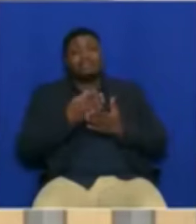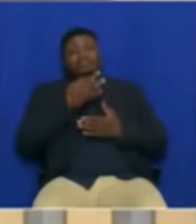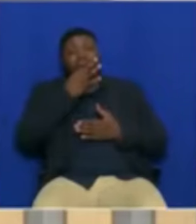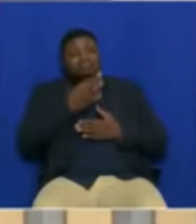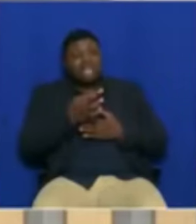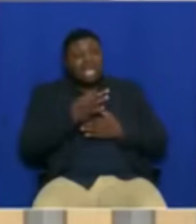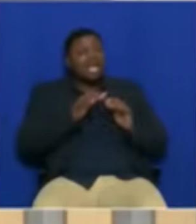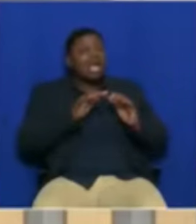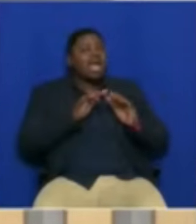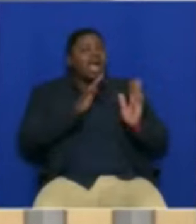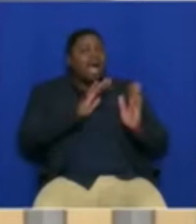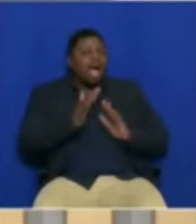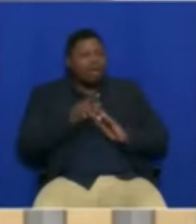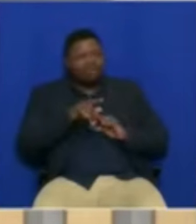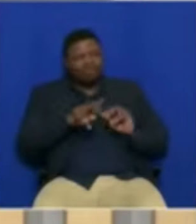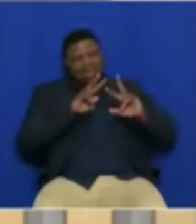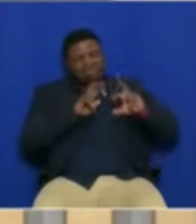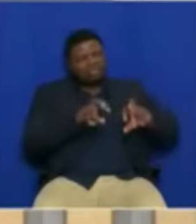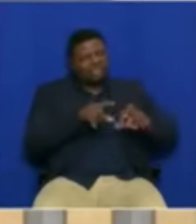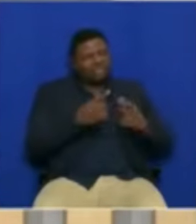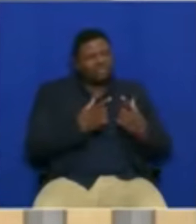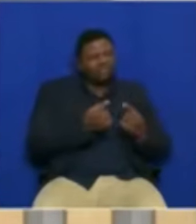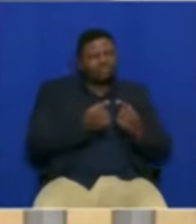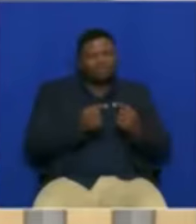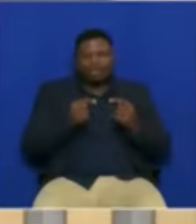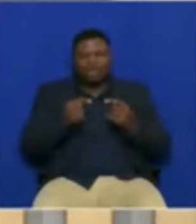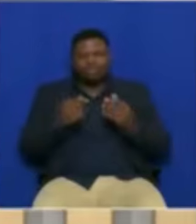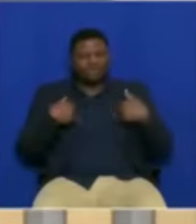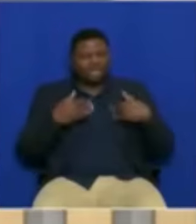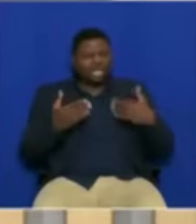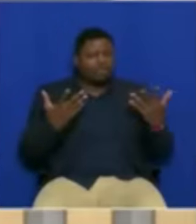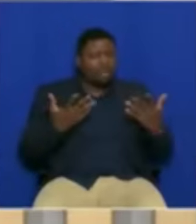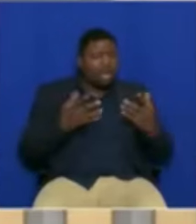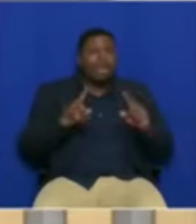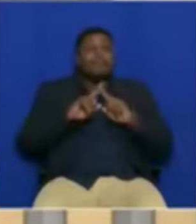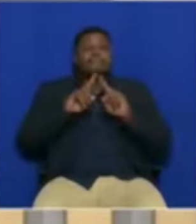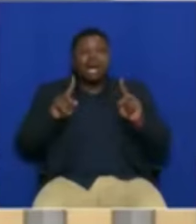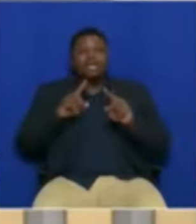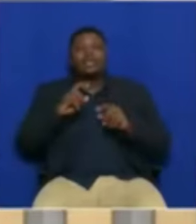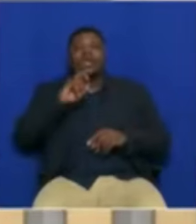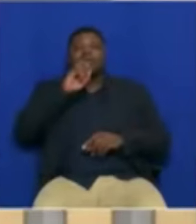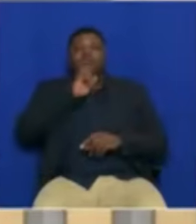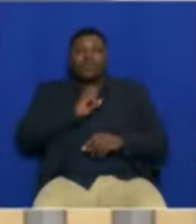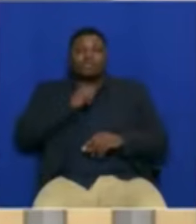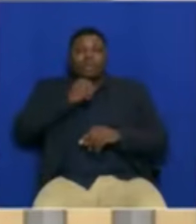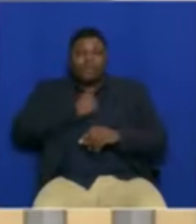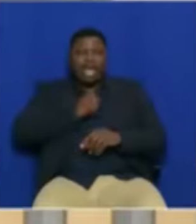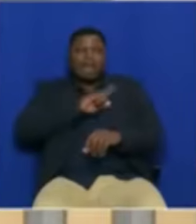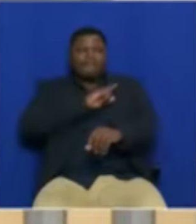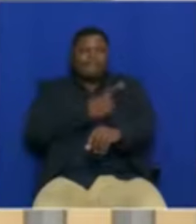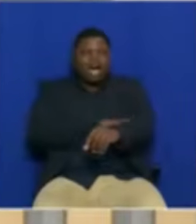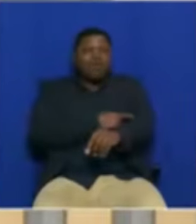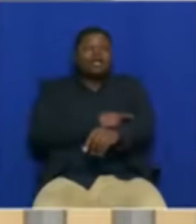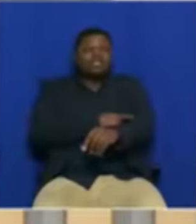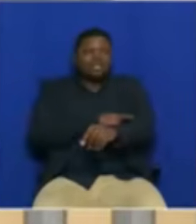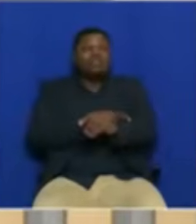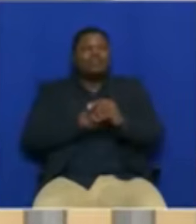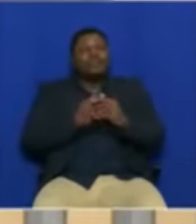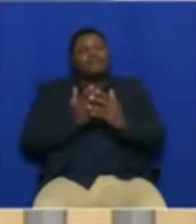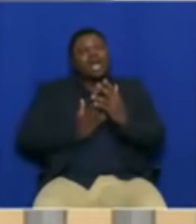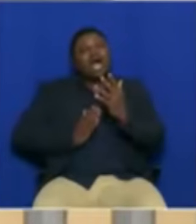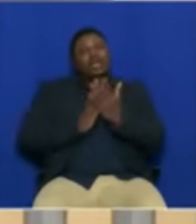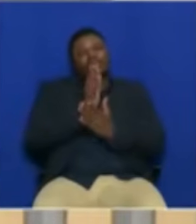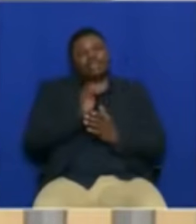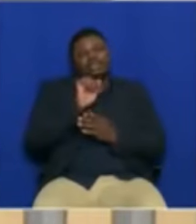authority and etc. I use my powers of authority when I require them to subpoena people or subpoena documents. But